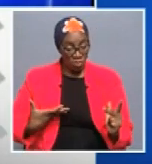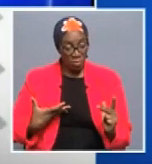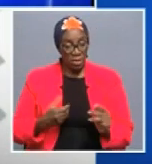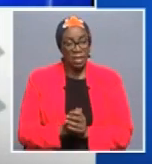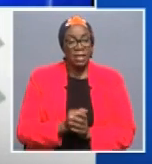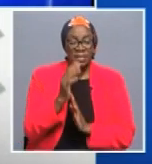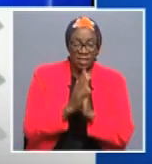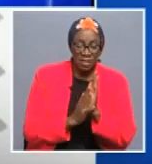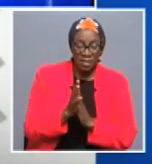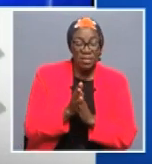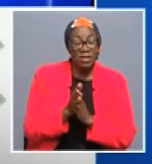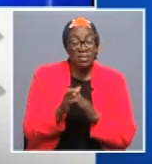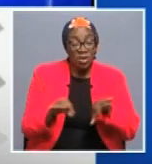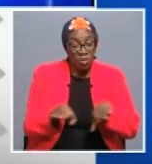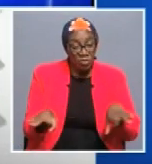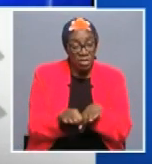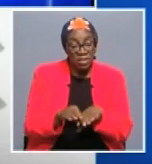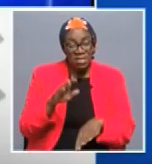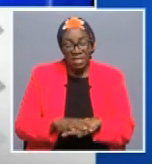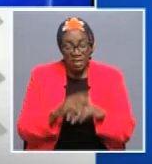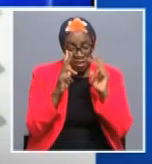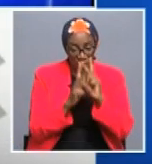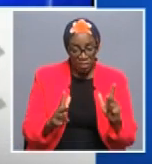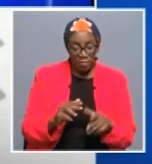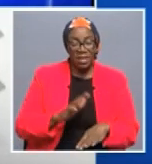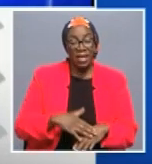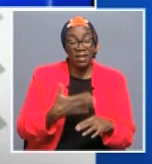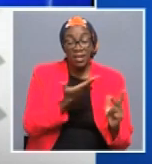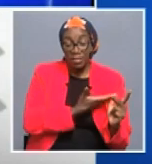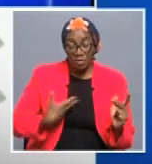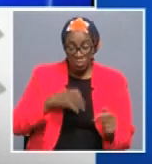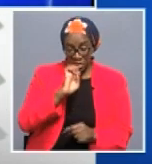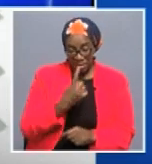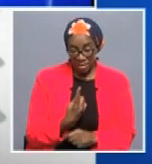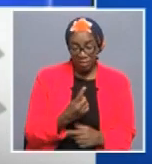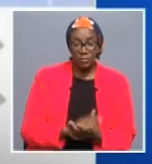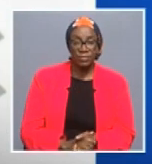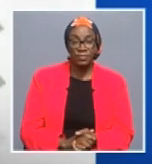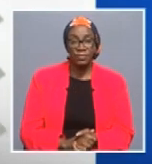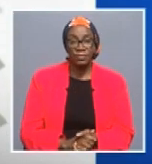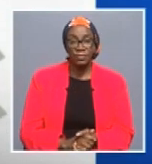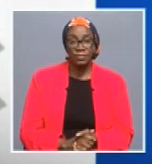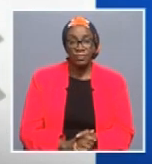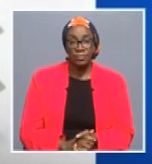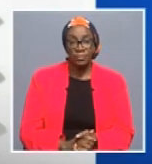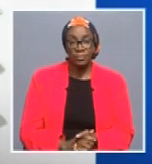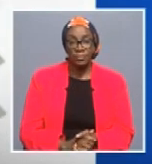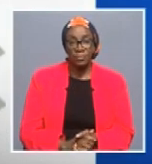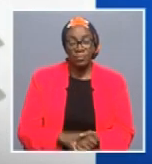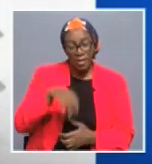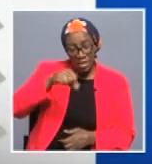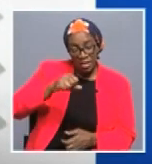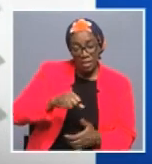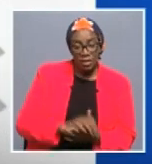public, and of course herself as well? Yes, I would say so. Once, of course, a very